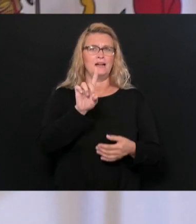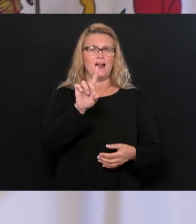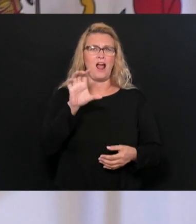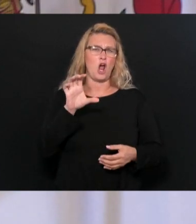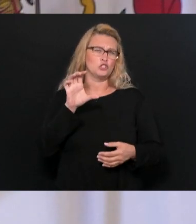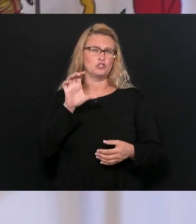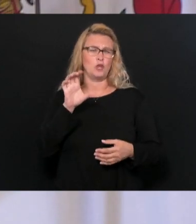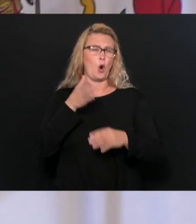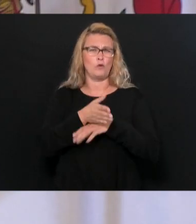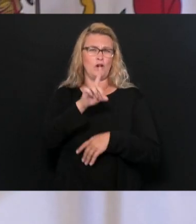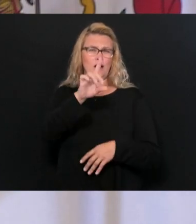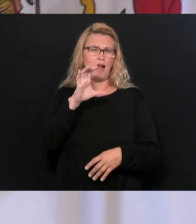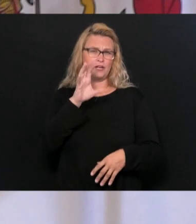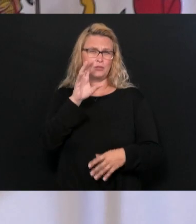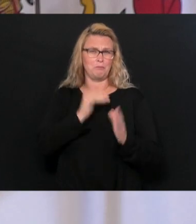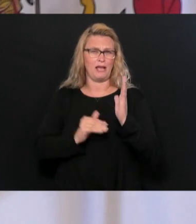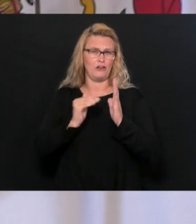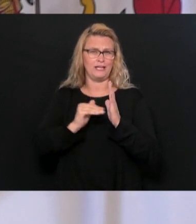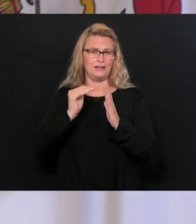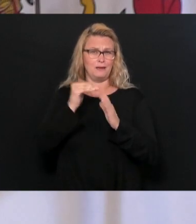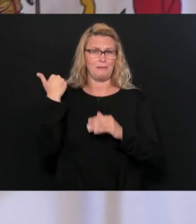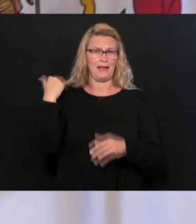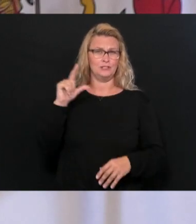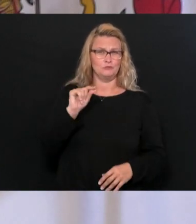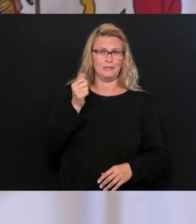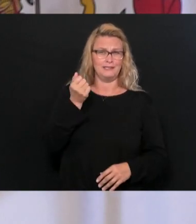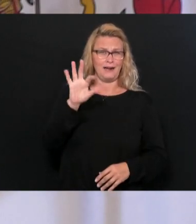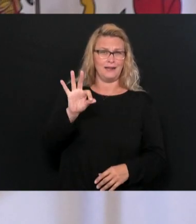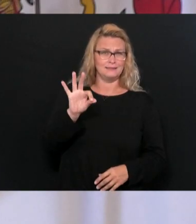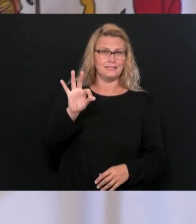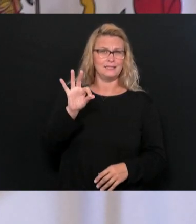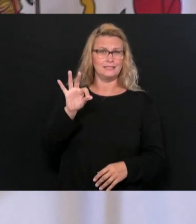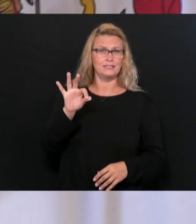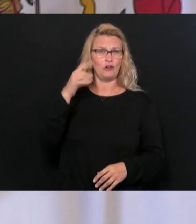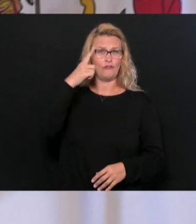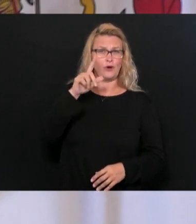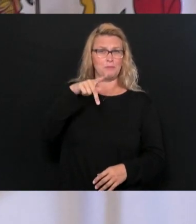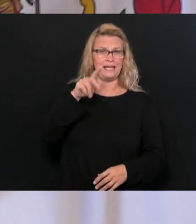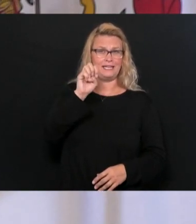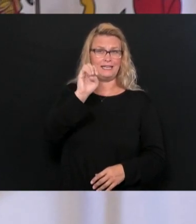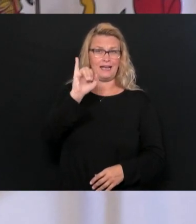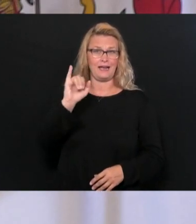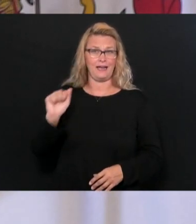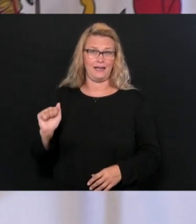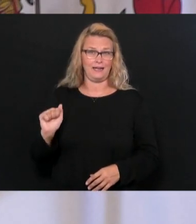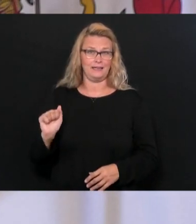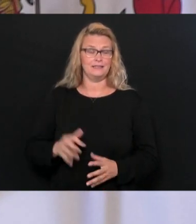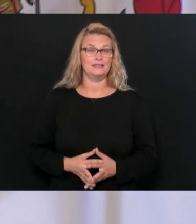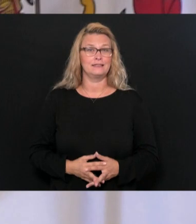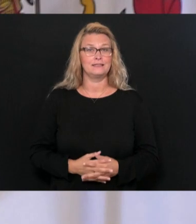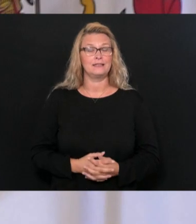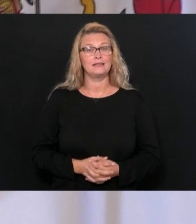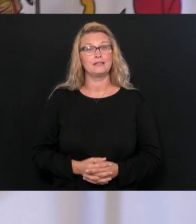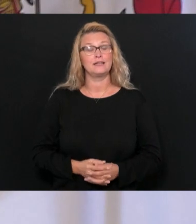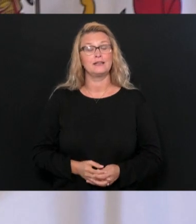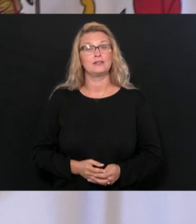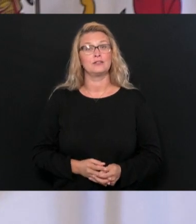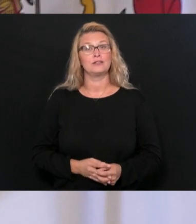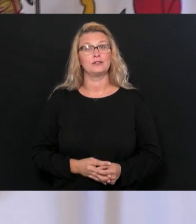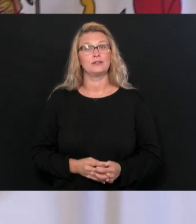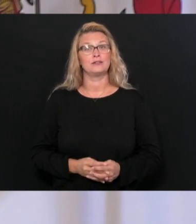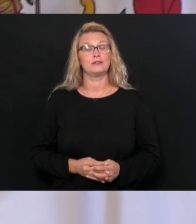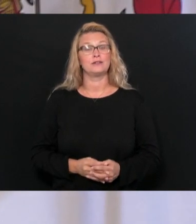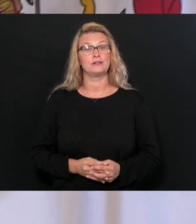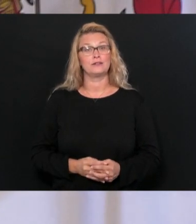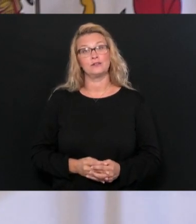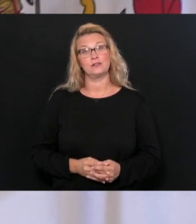we had the surpluses back in 19. Now, in addition to that, we know for a